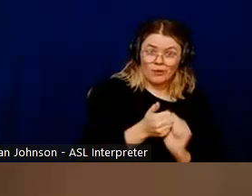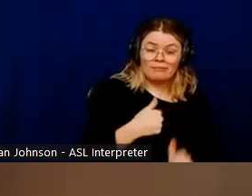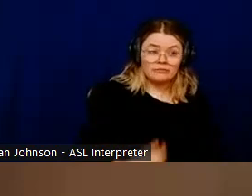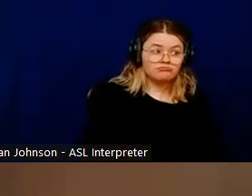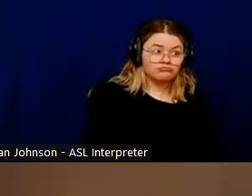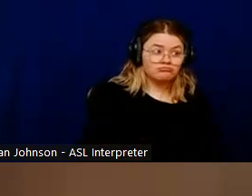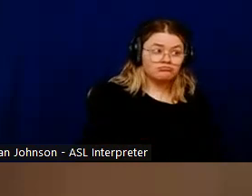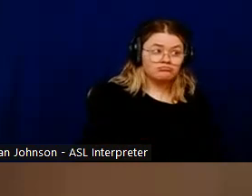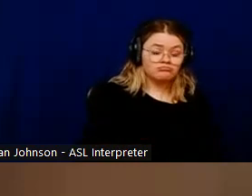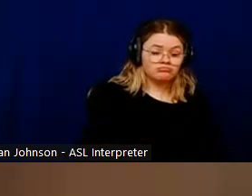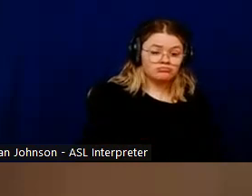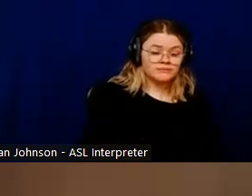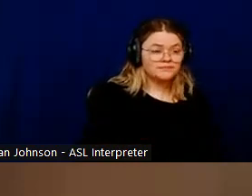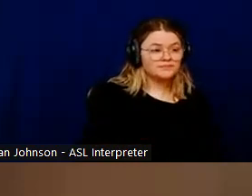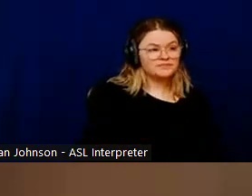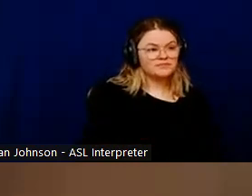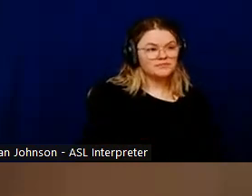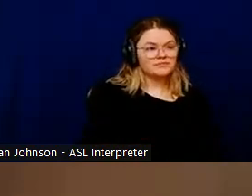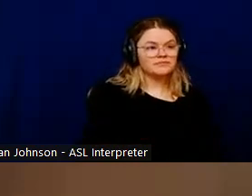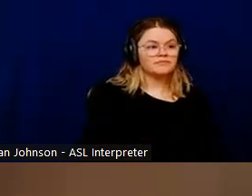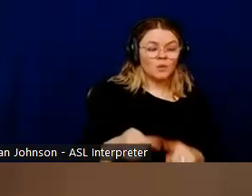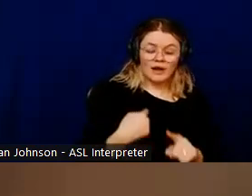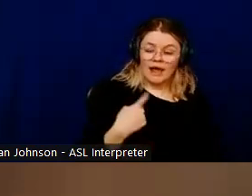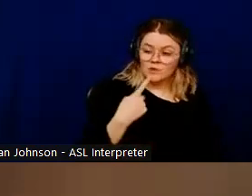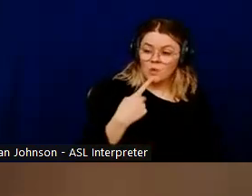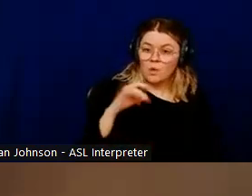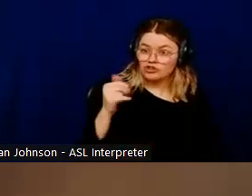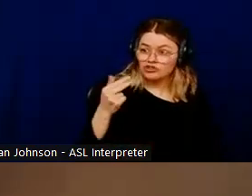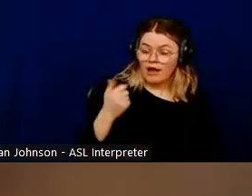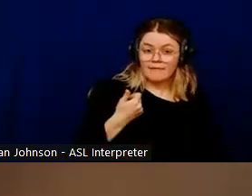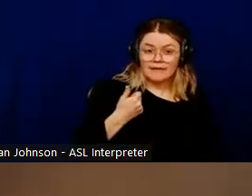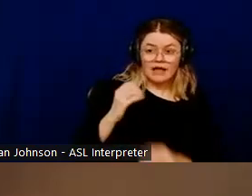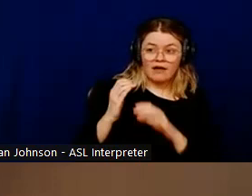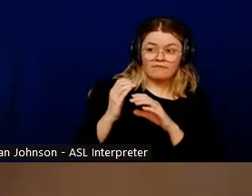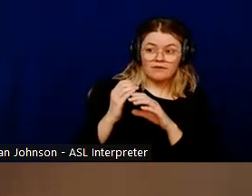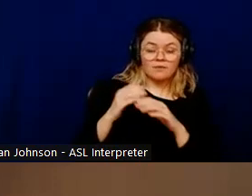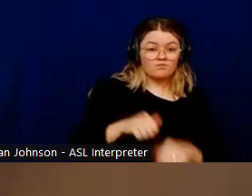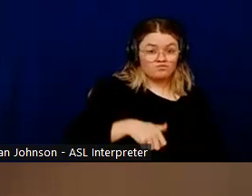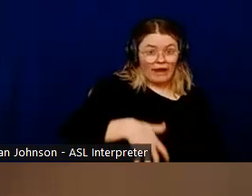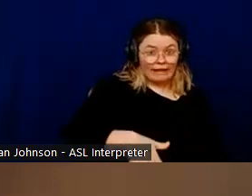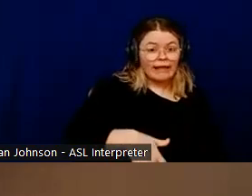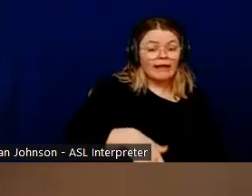And when I told him I was pregnant, he sat me down on that chair